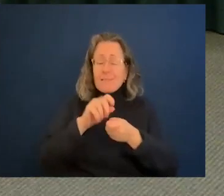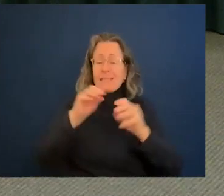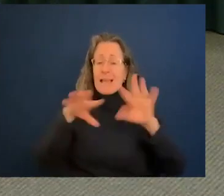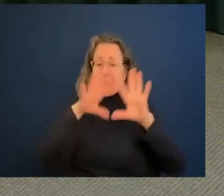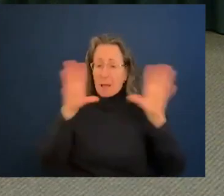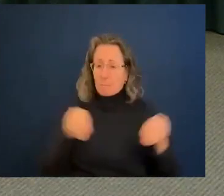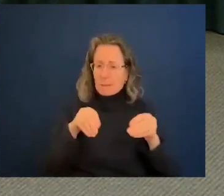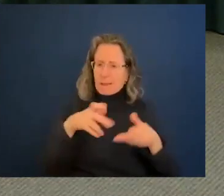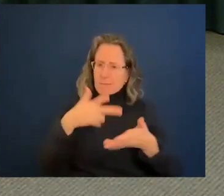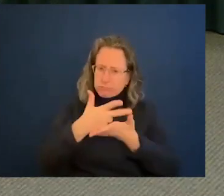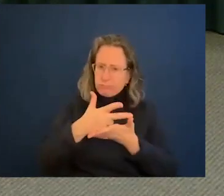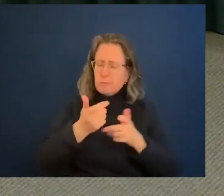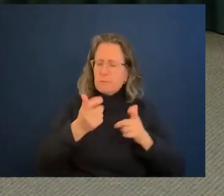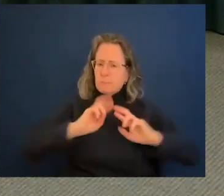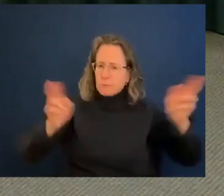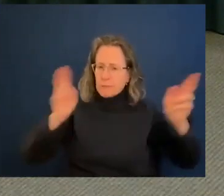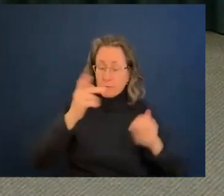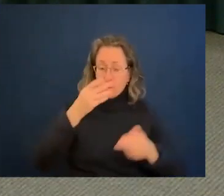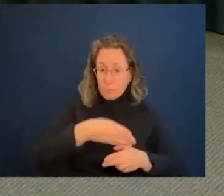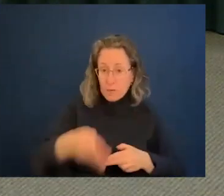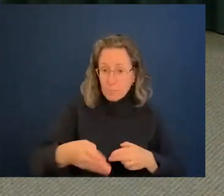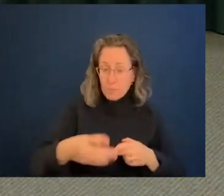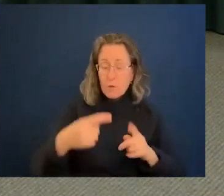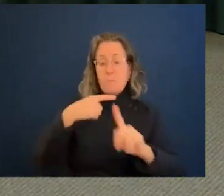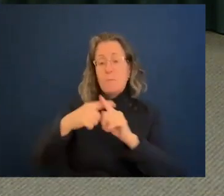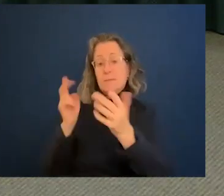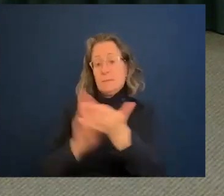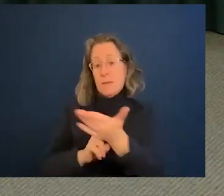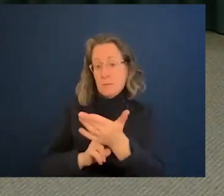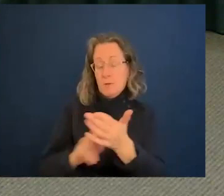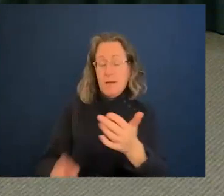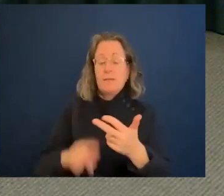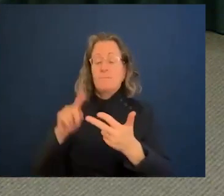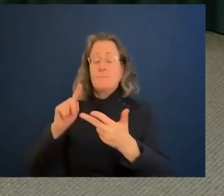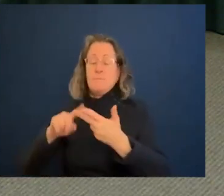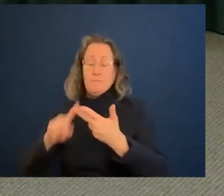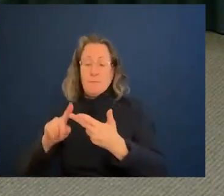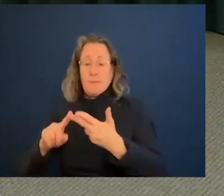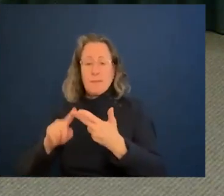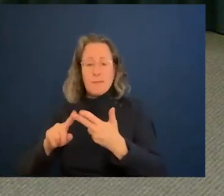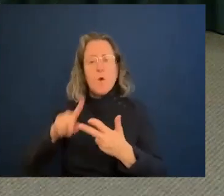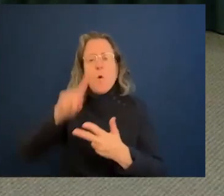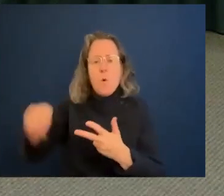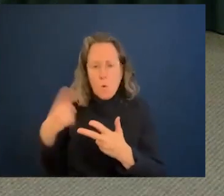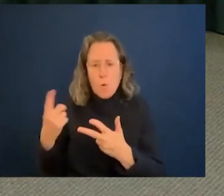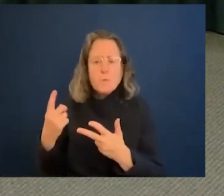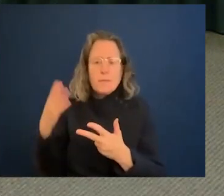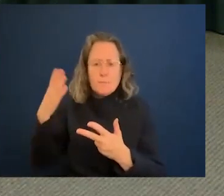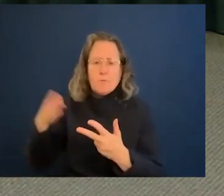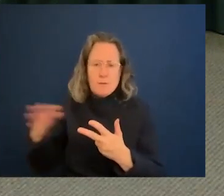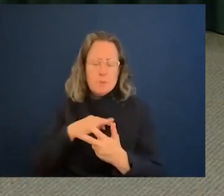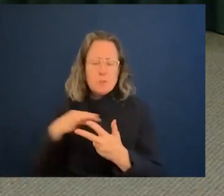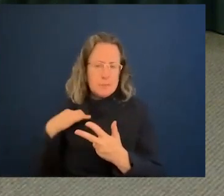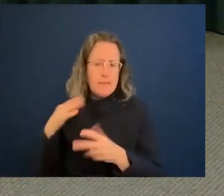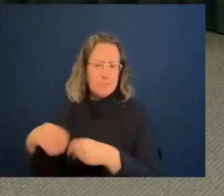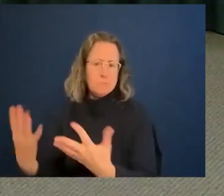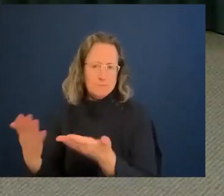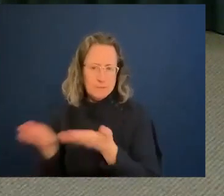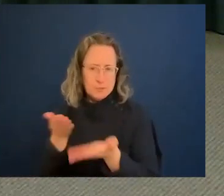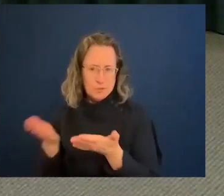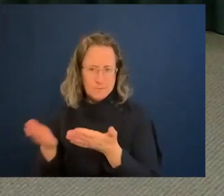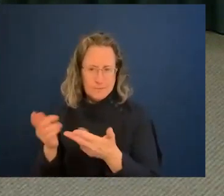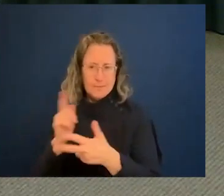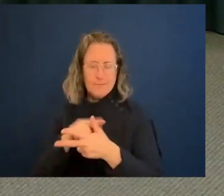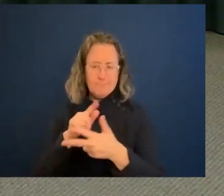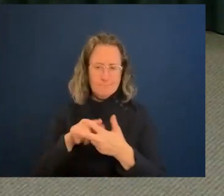well I guess I recognize all three of them but there's two that seem sort of familiar to me um the one that I